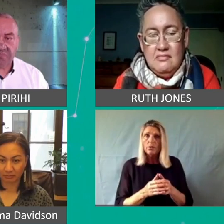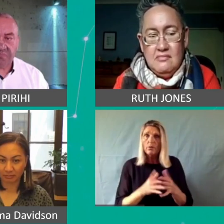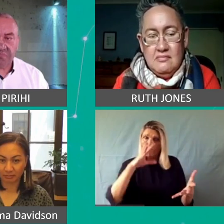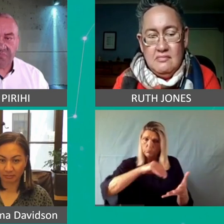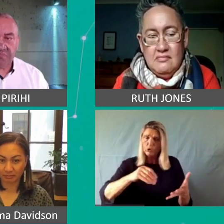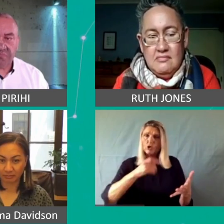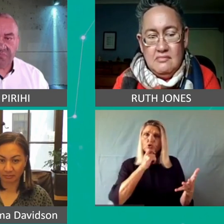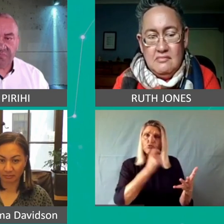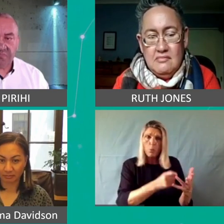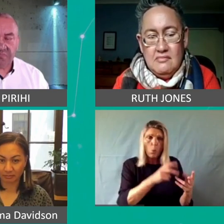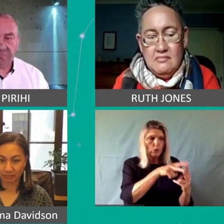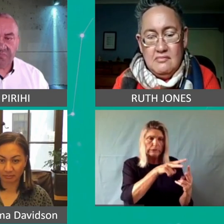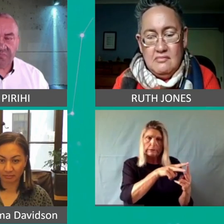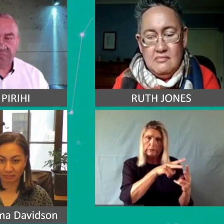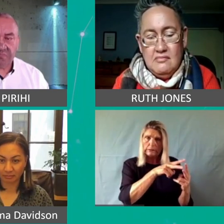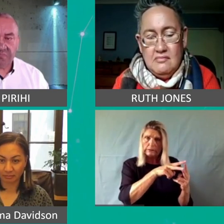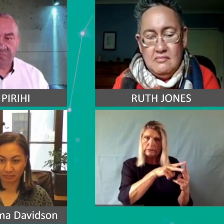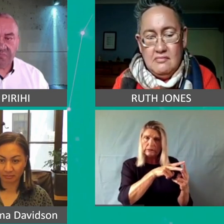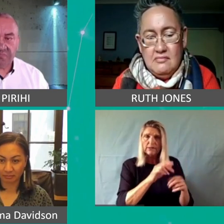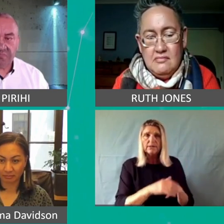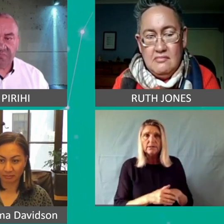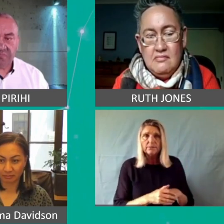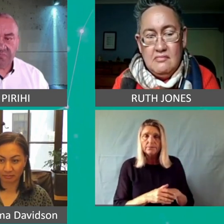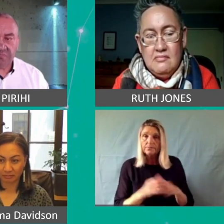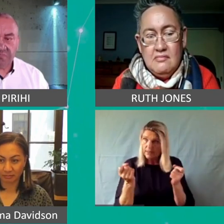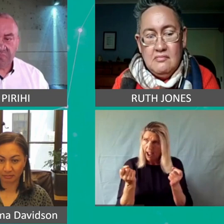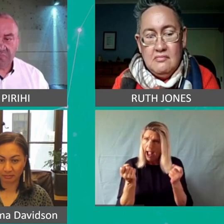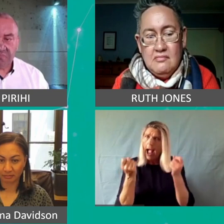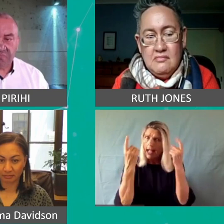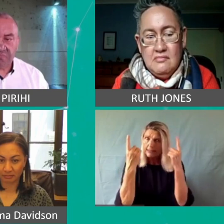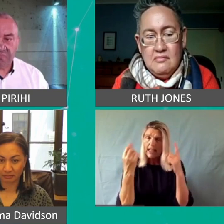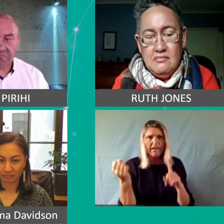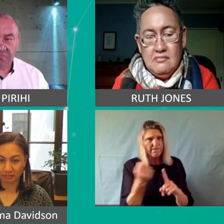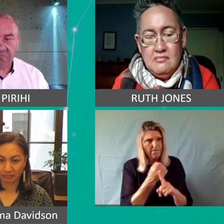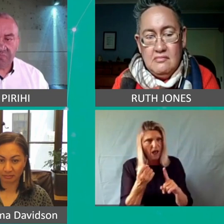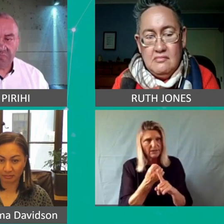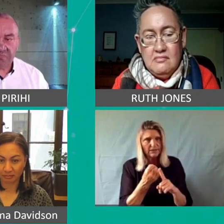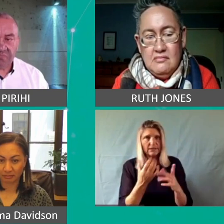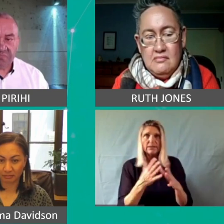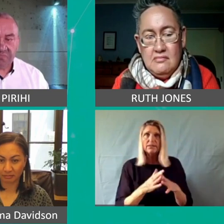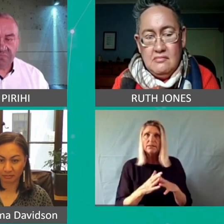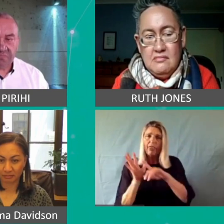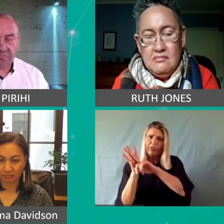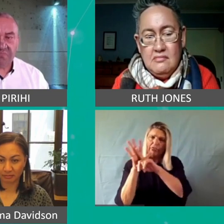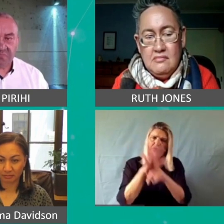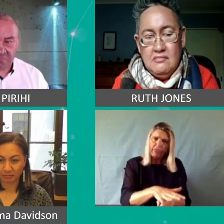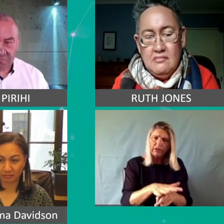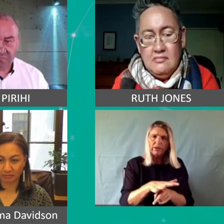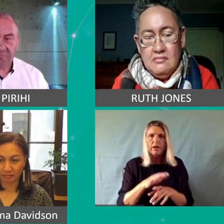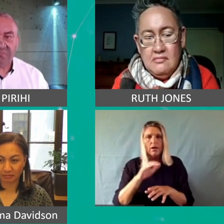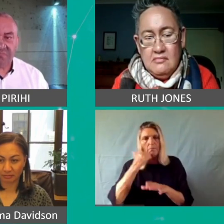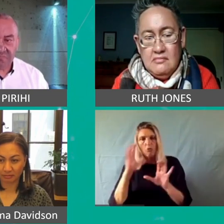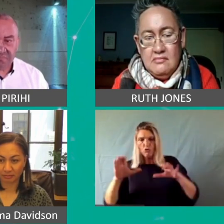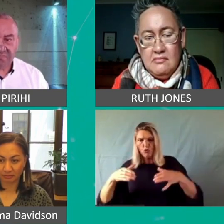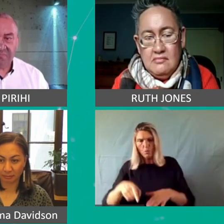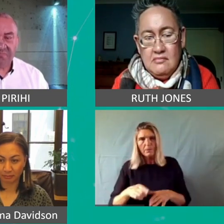is that understanding violence perpetrated against tangata whaikaha Māori, you know,